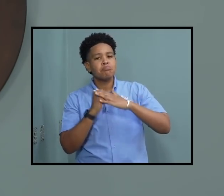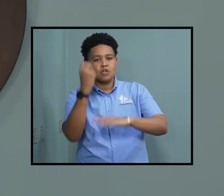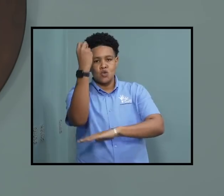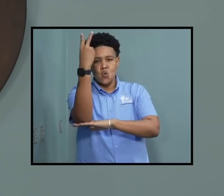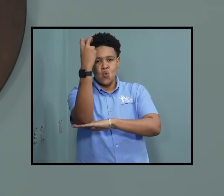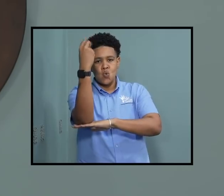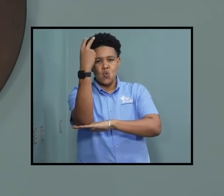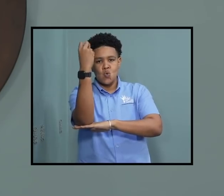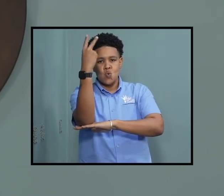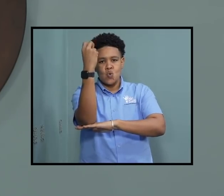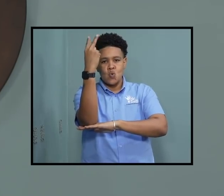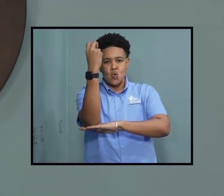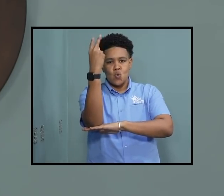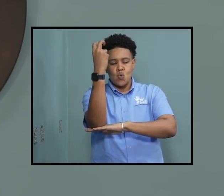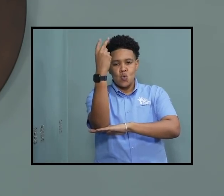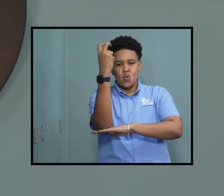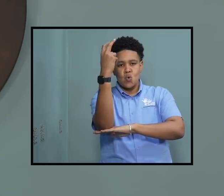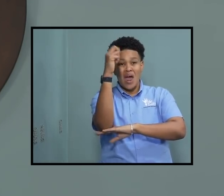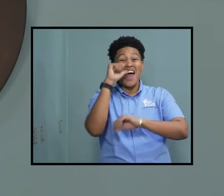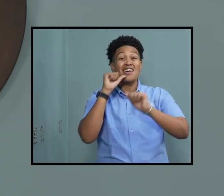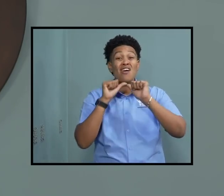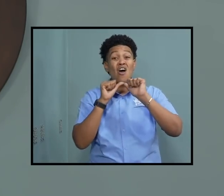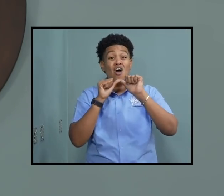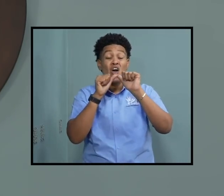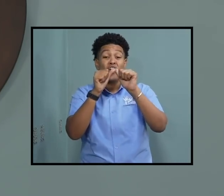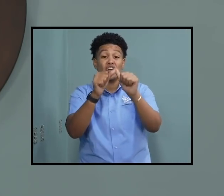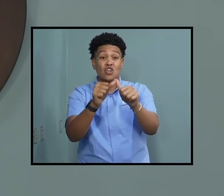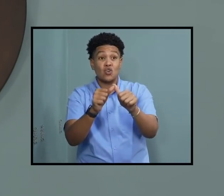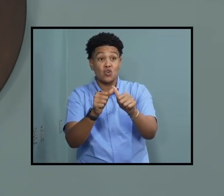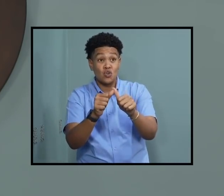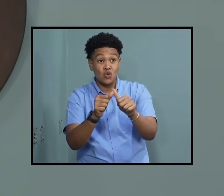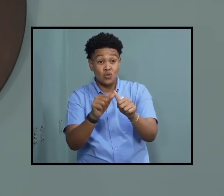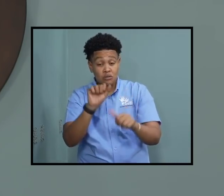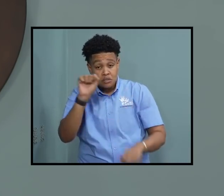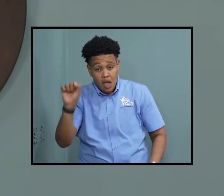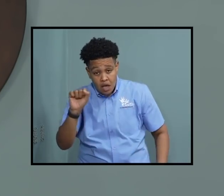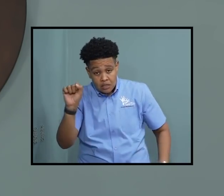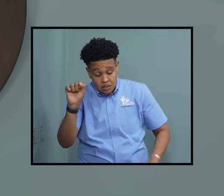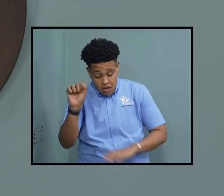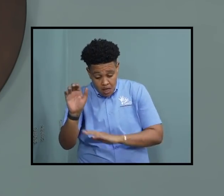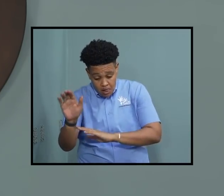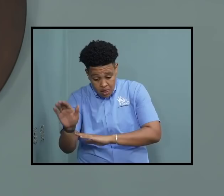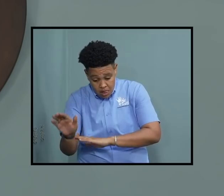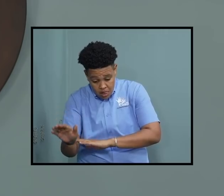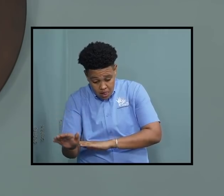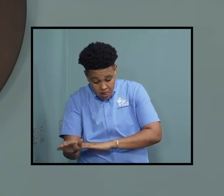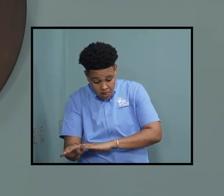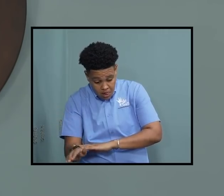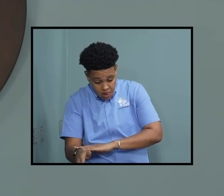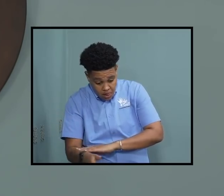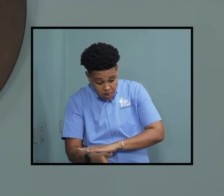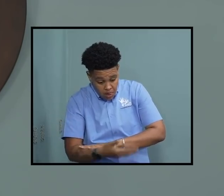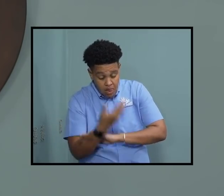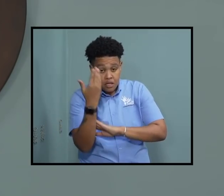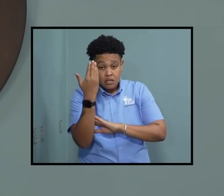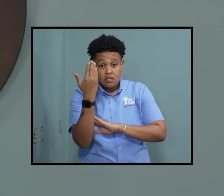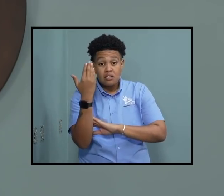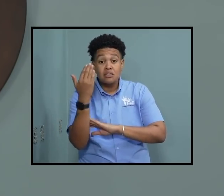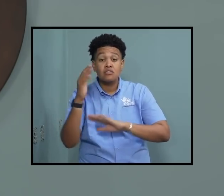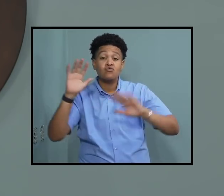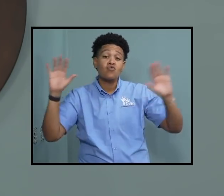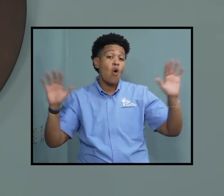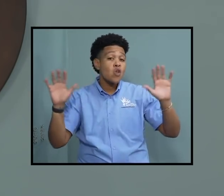noon and continue through the rest of Saturday, the entire